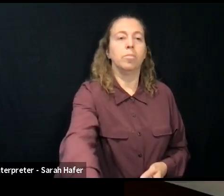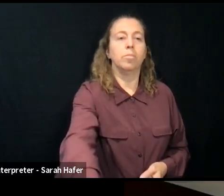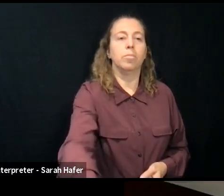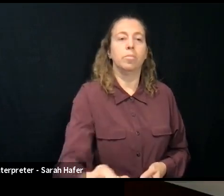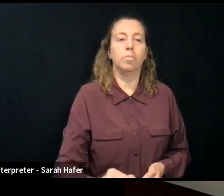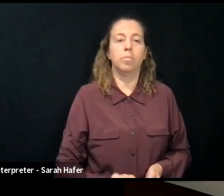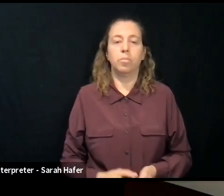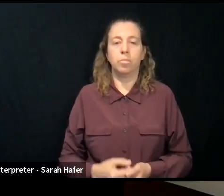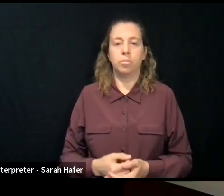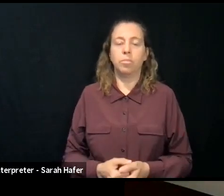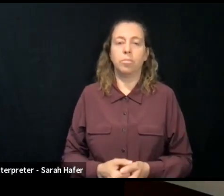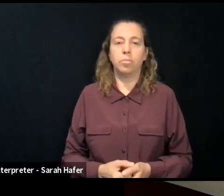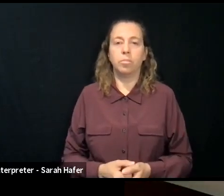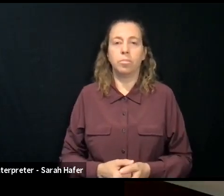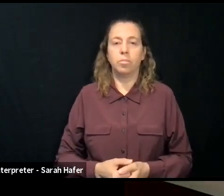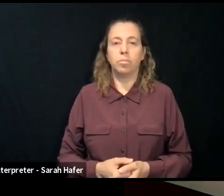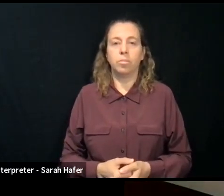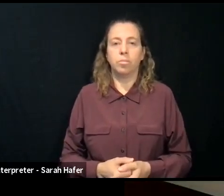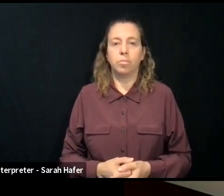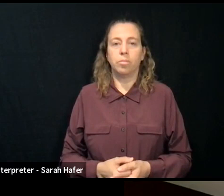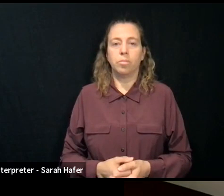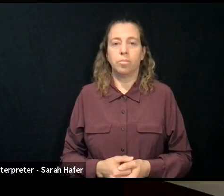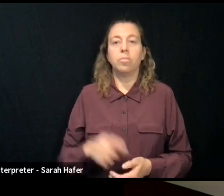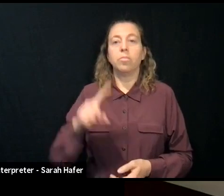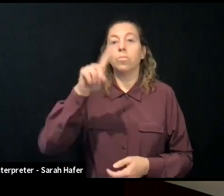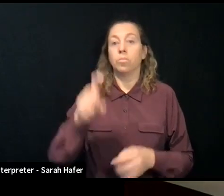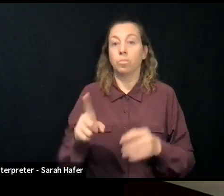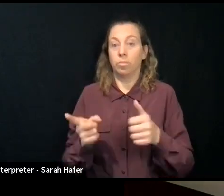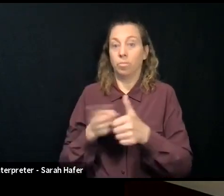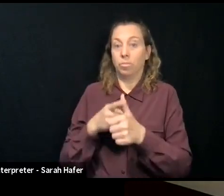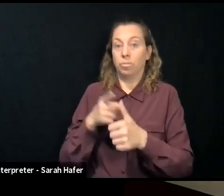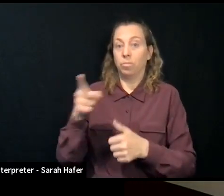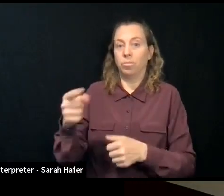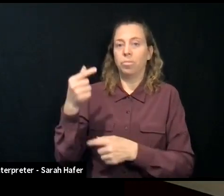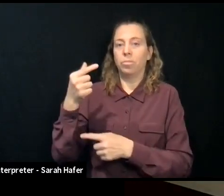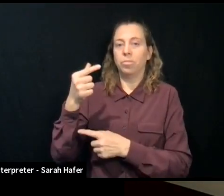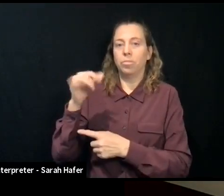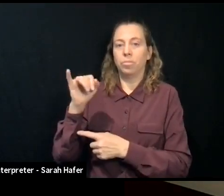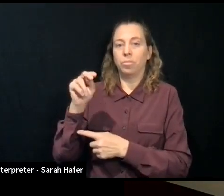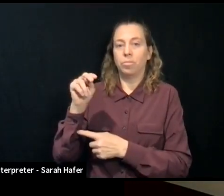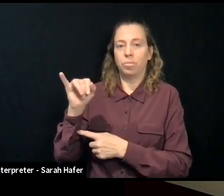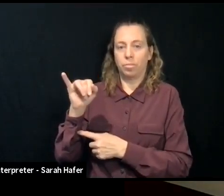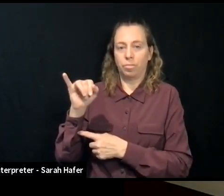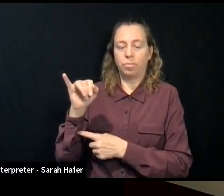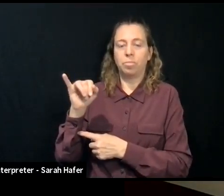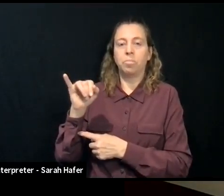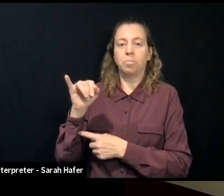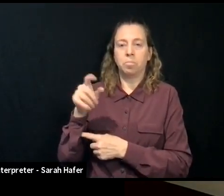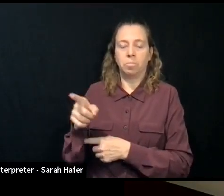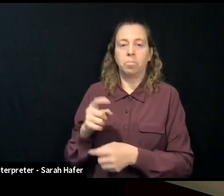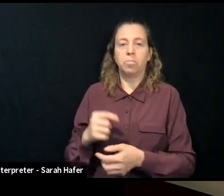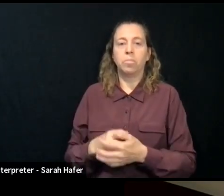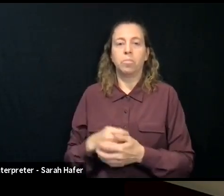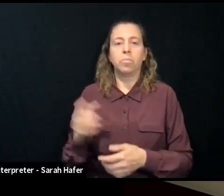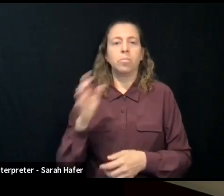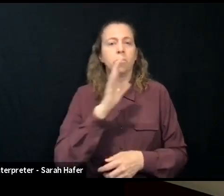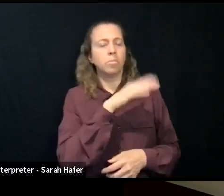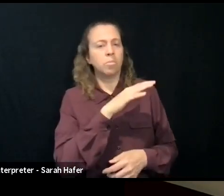It looks like our first question comes from Ginny, who asks, are the vaccinated causing the variants? Are they